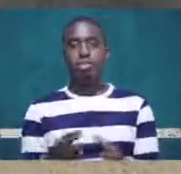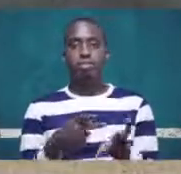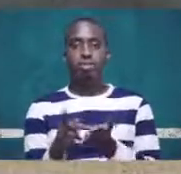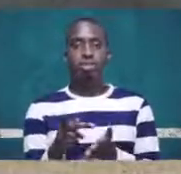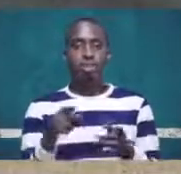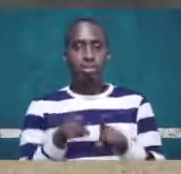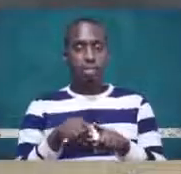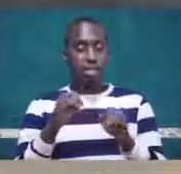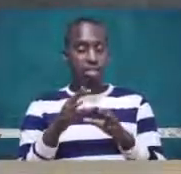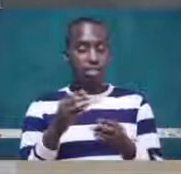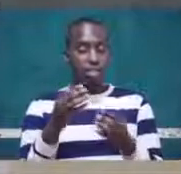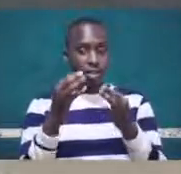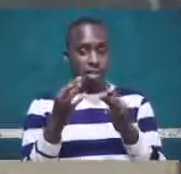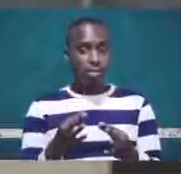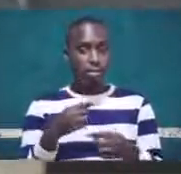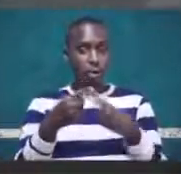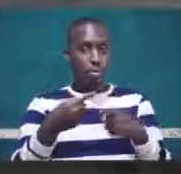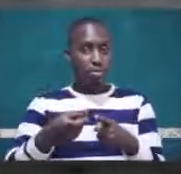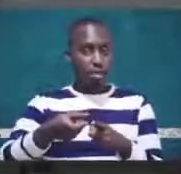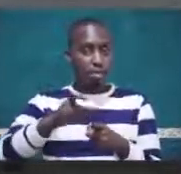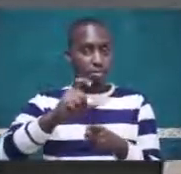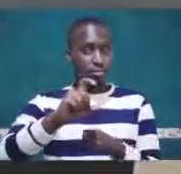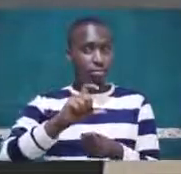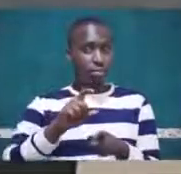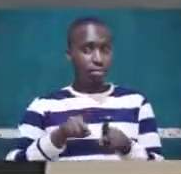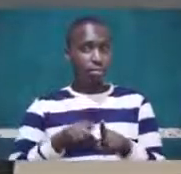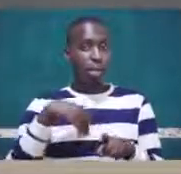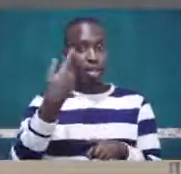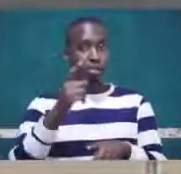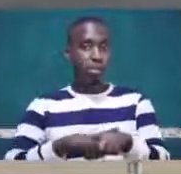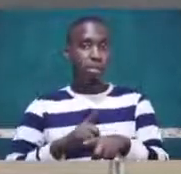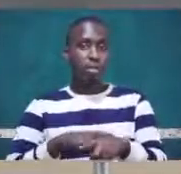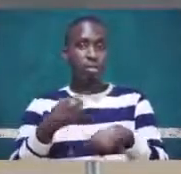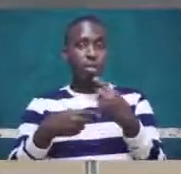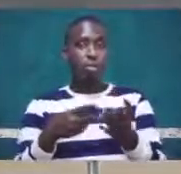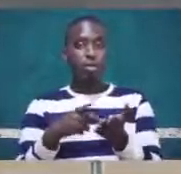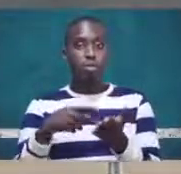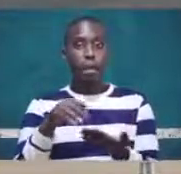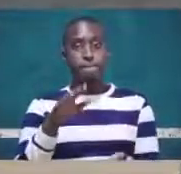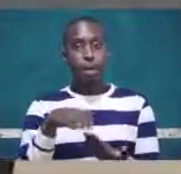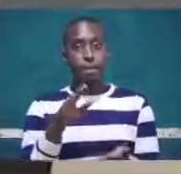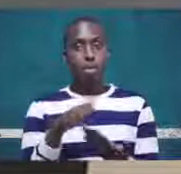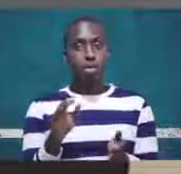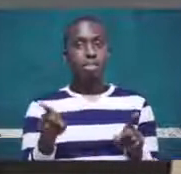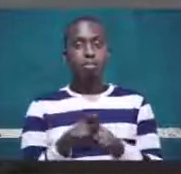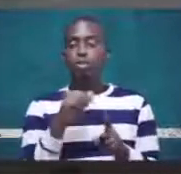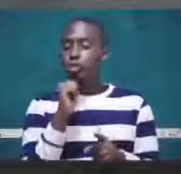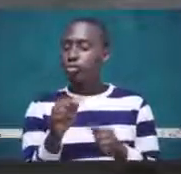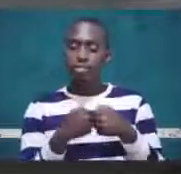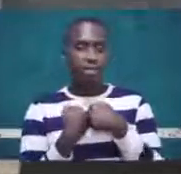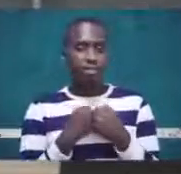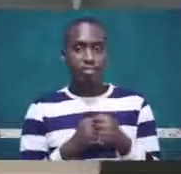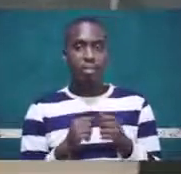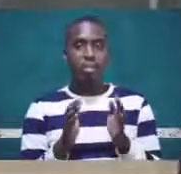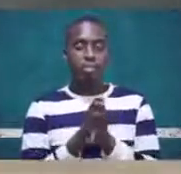are expecting prices of commodities to keep on rising. Then they will keep on buying more, such that they don't suffer or